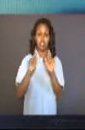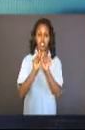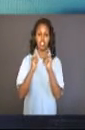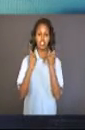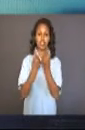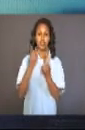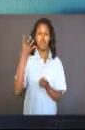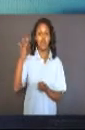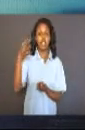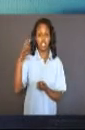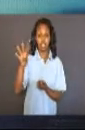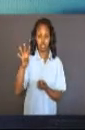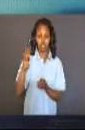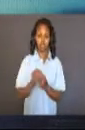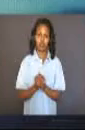group 14.